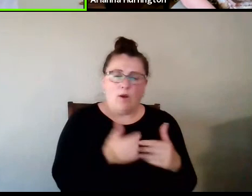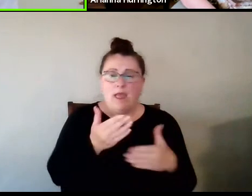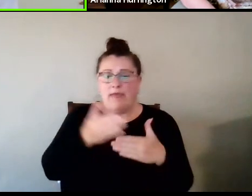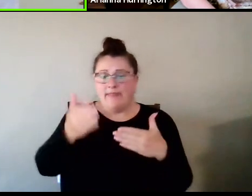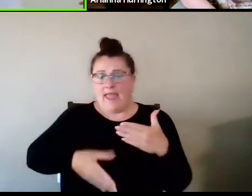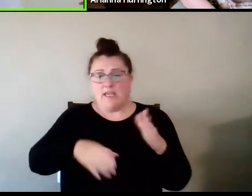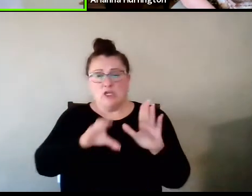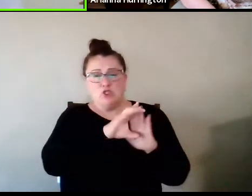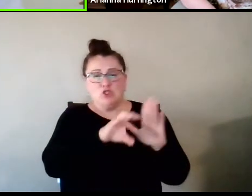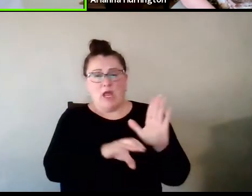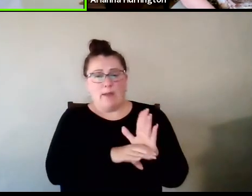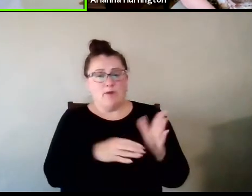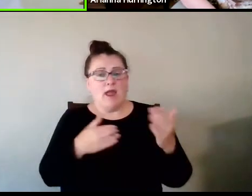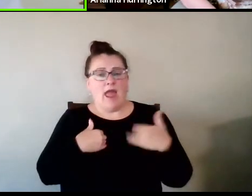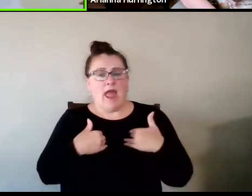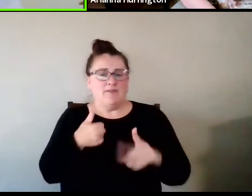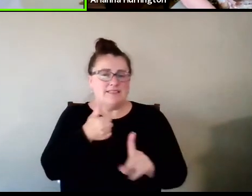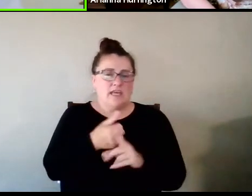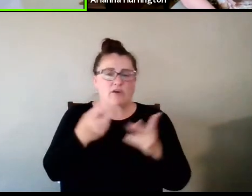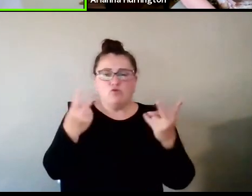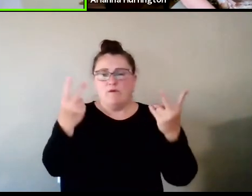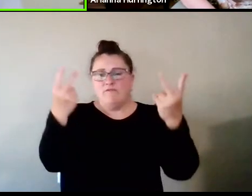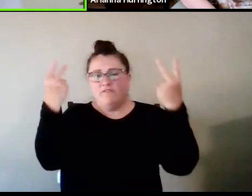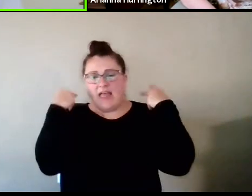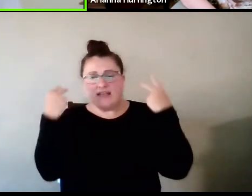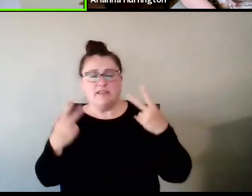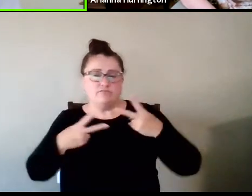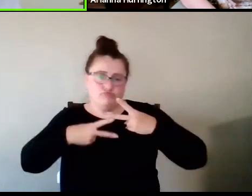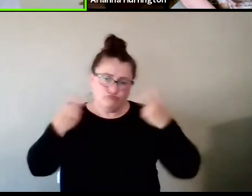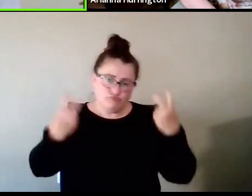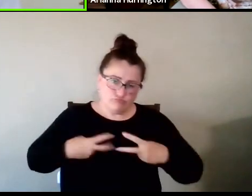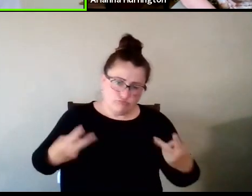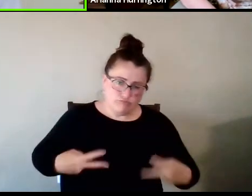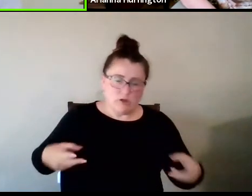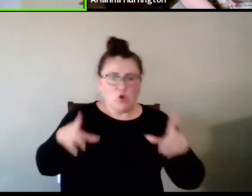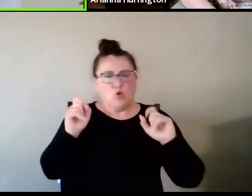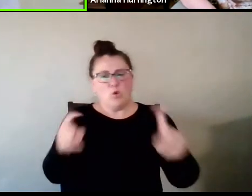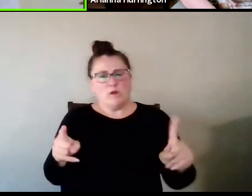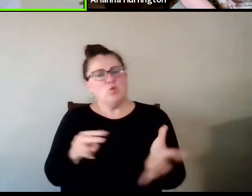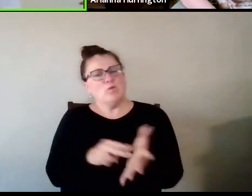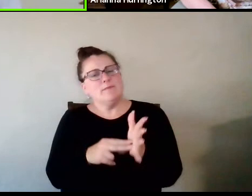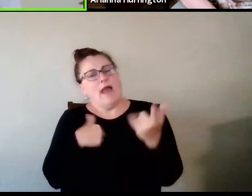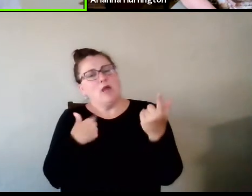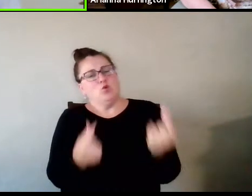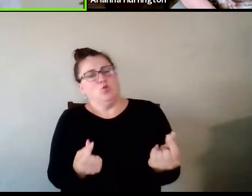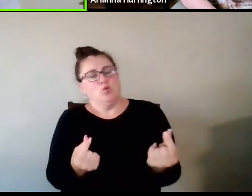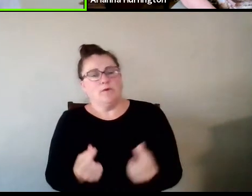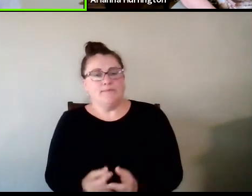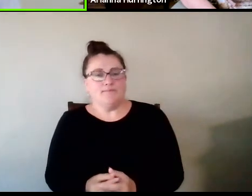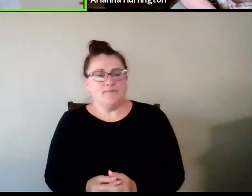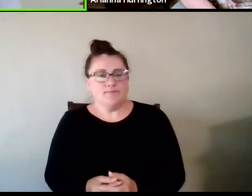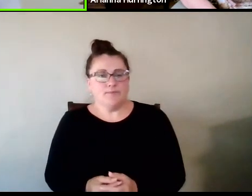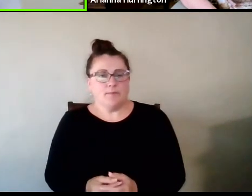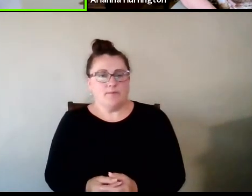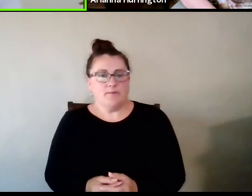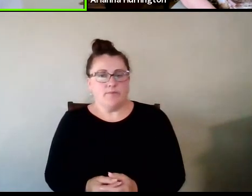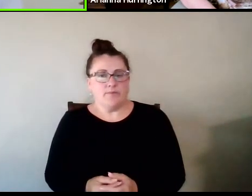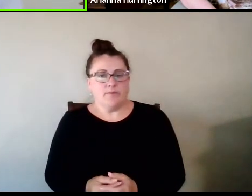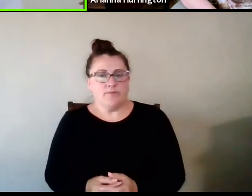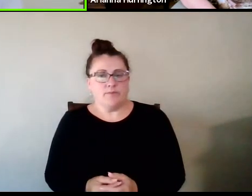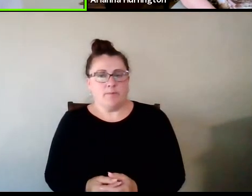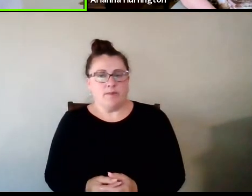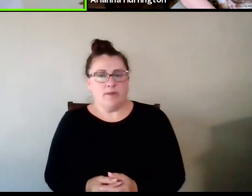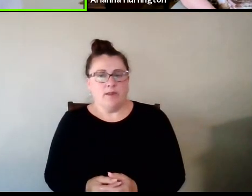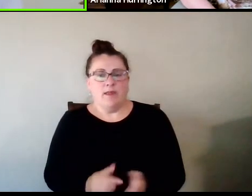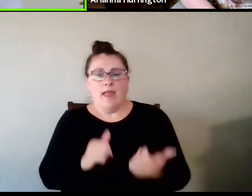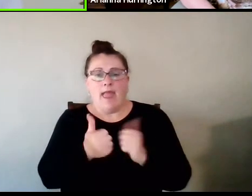set of self-reflective question on, you know, what does that mean? What can I do? And so that's the idea is